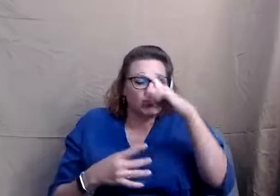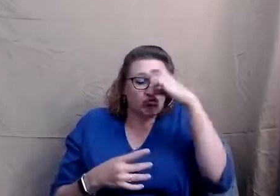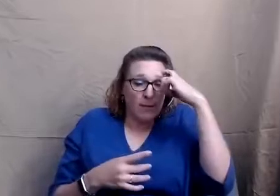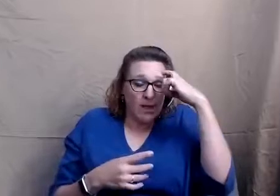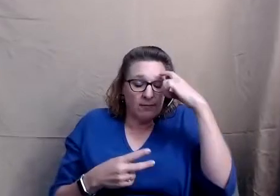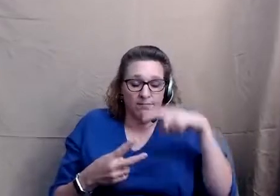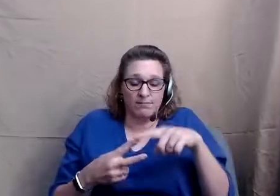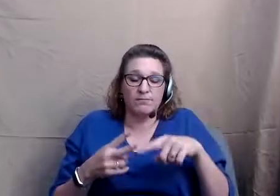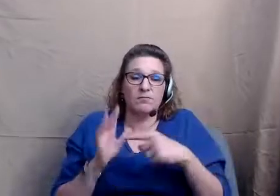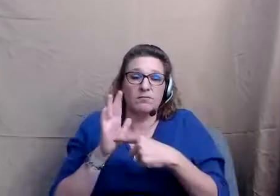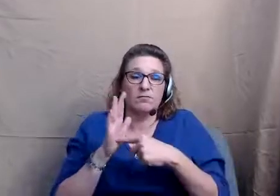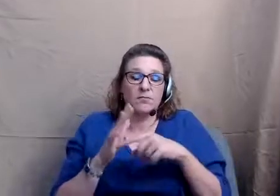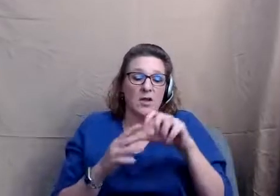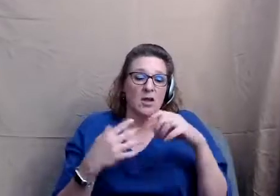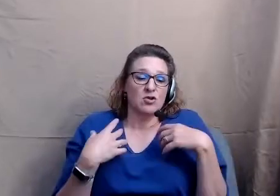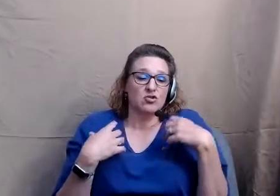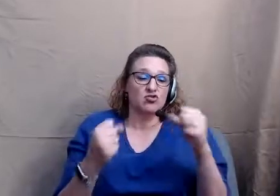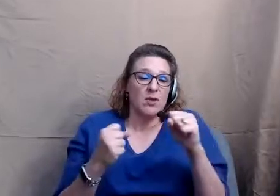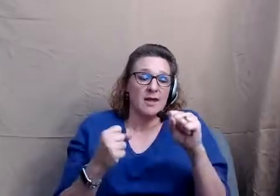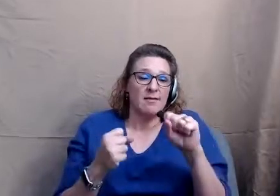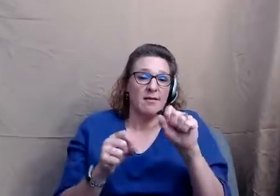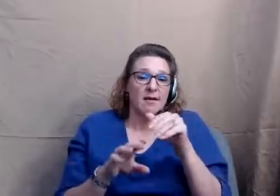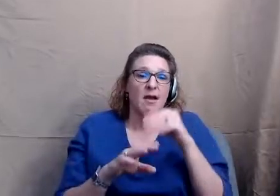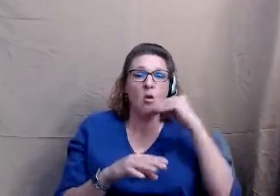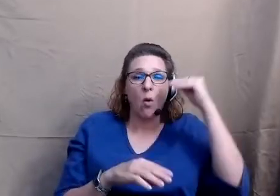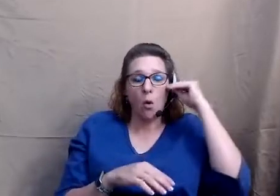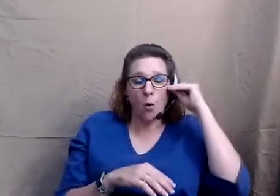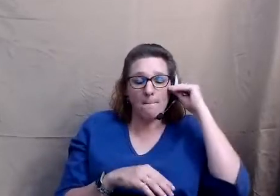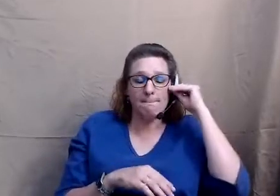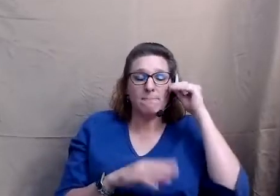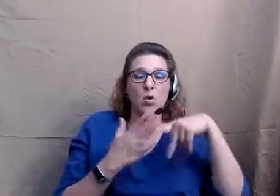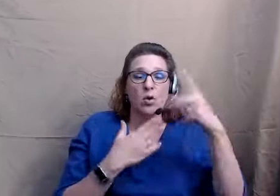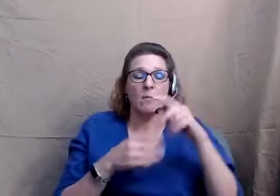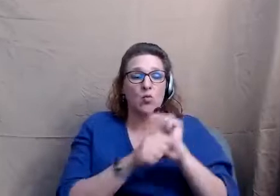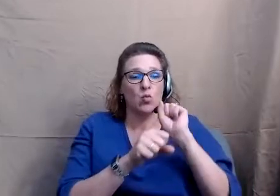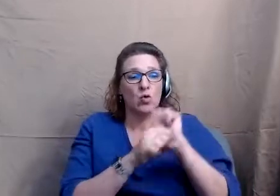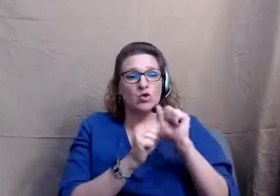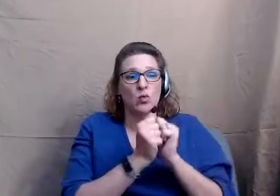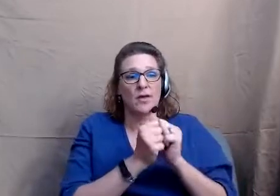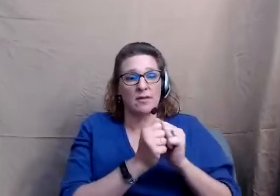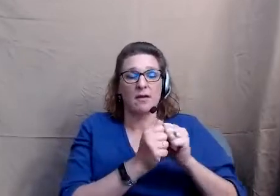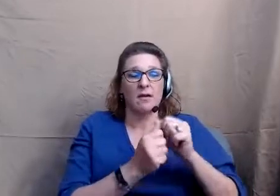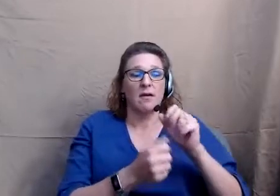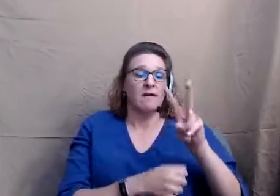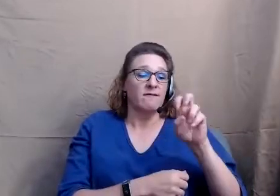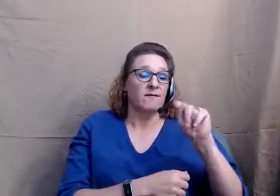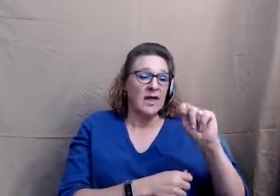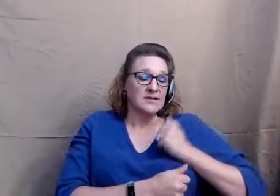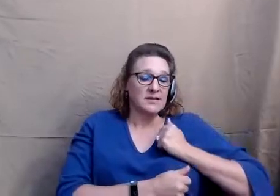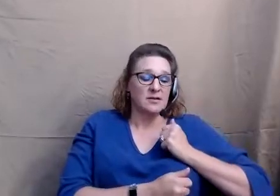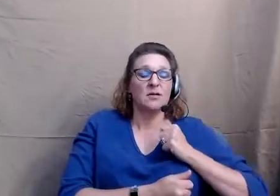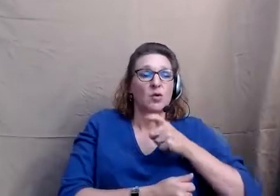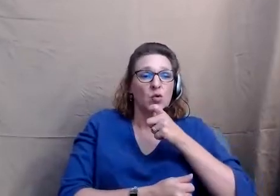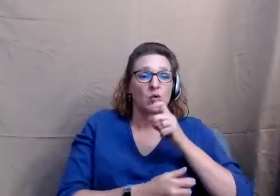for example, the Strength at Home Men's Program works with combat vets who've experienced post-traumatic stress disorder and then are using violence